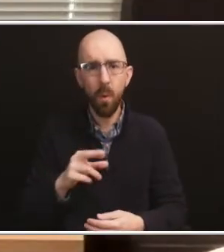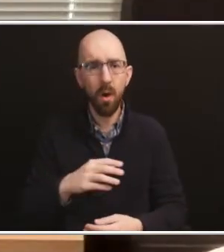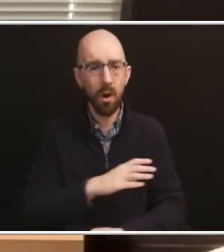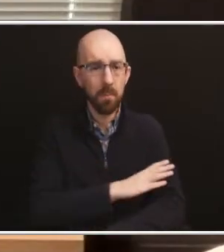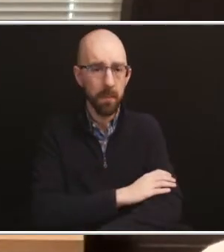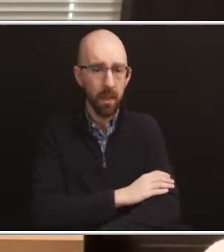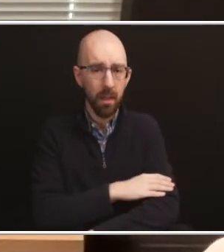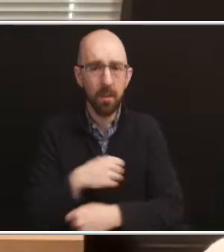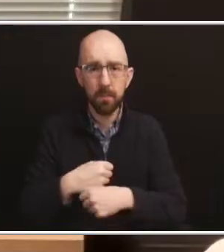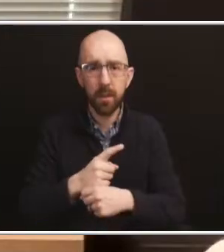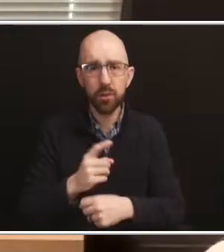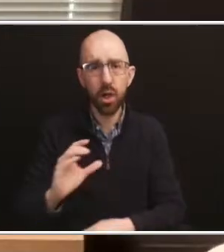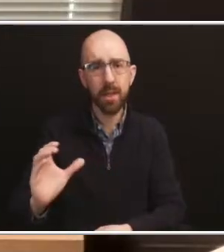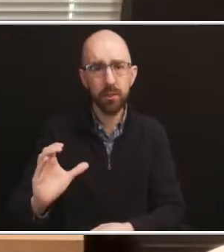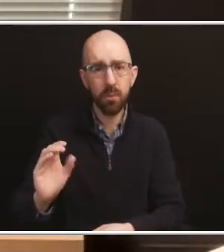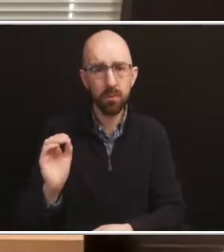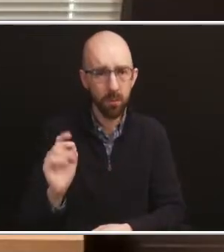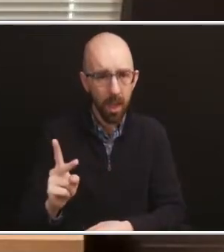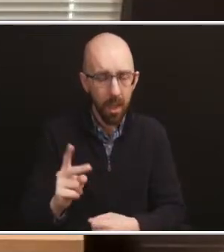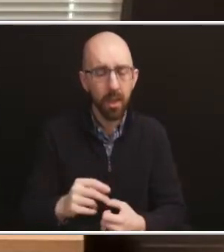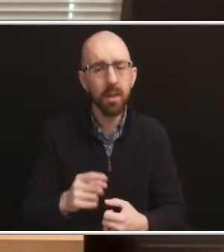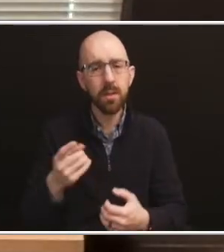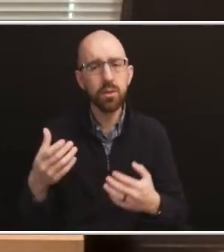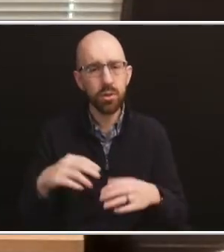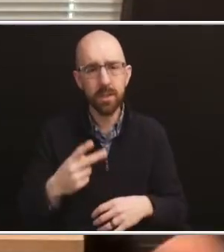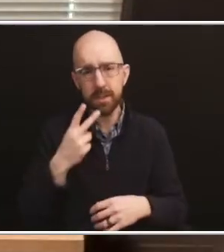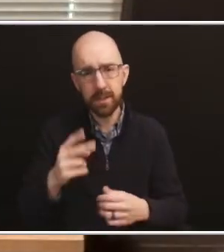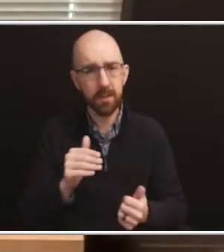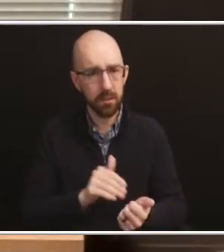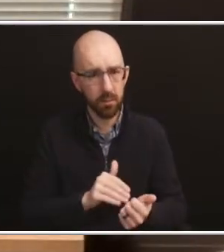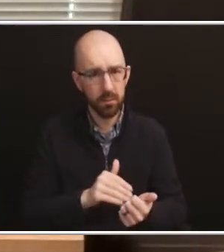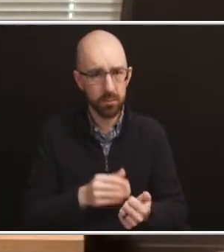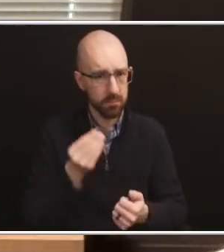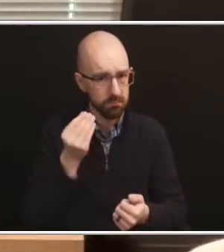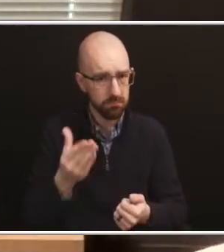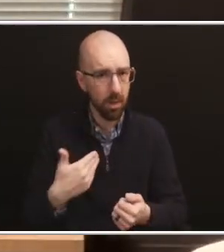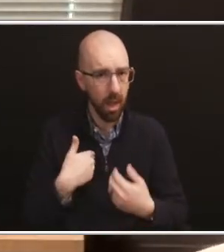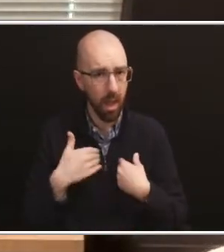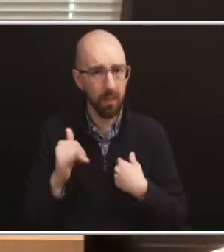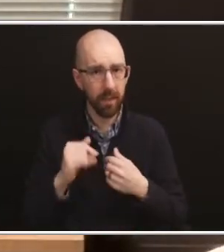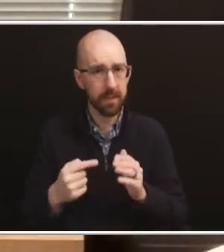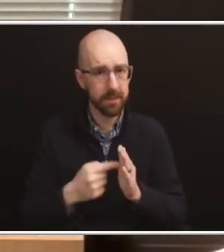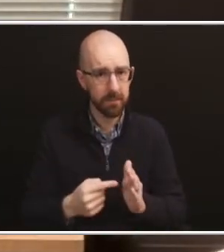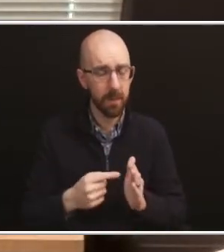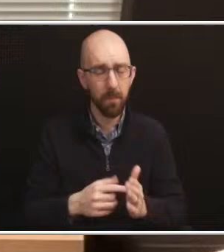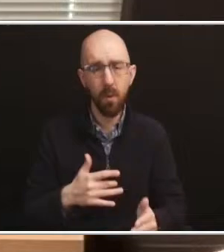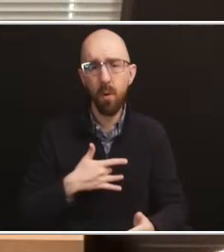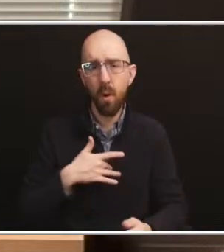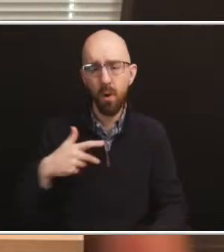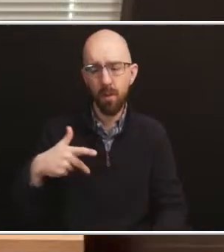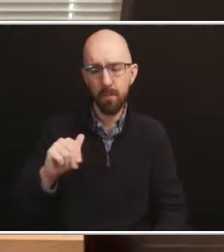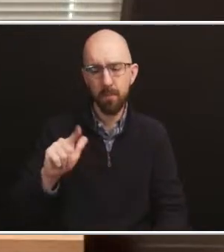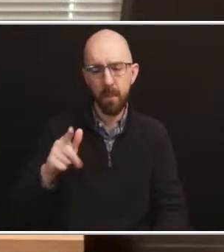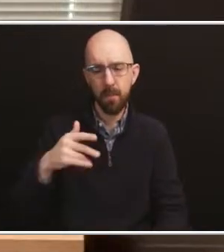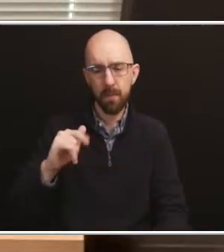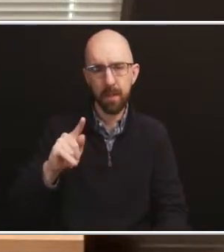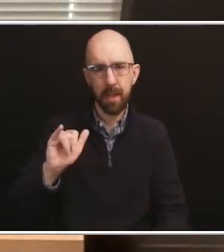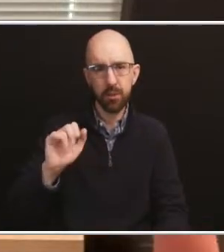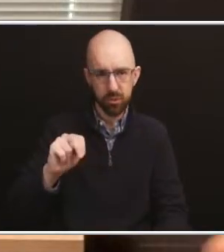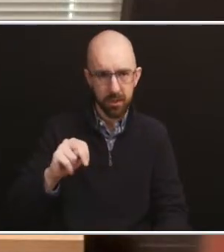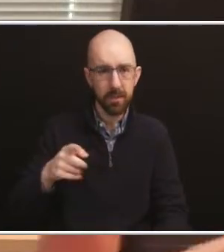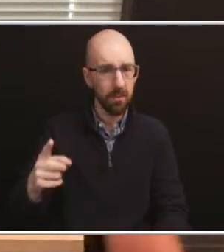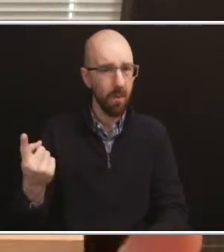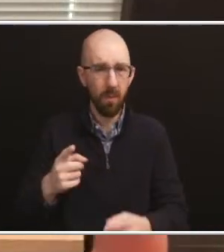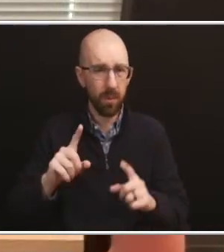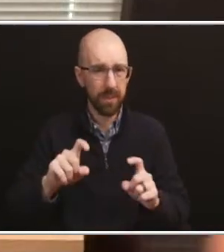is doing okay, and then a chance to see your doctors and say, hey, maybe I had that symptom, those heart palpitations, because then there's always tests, that